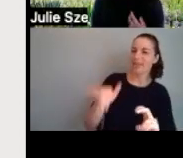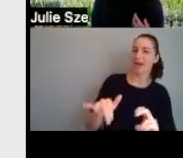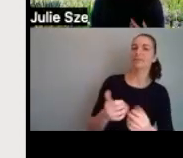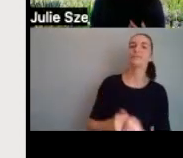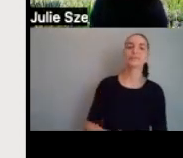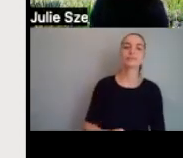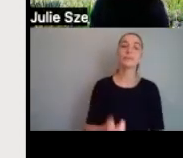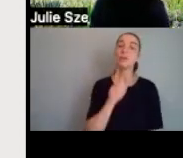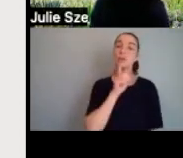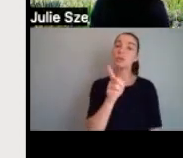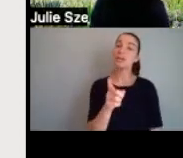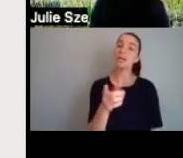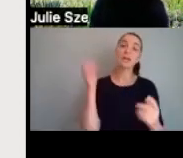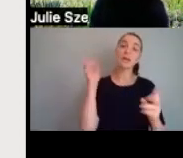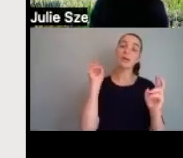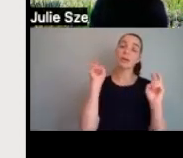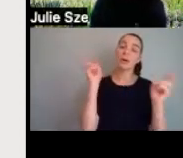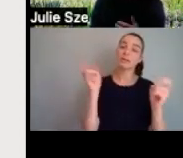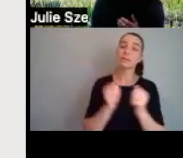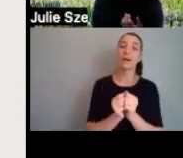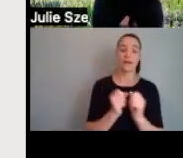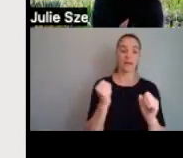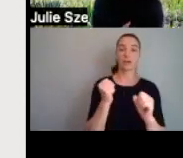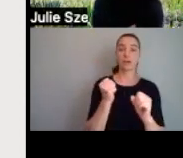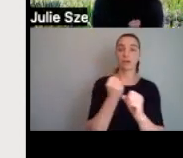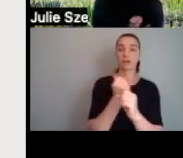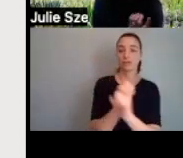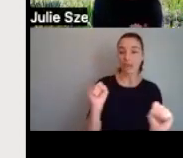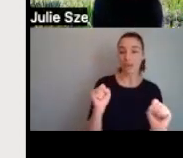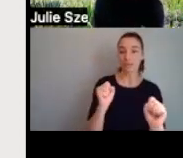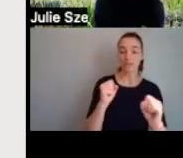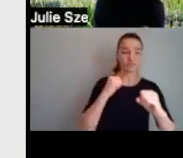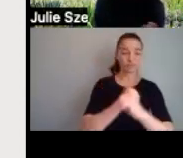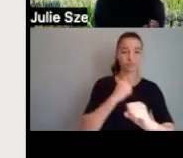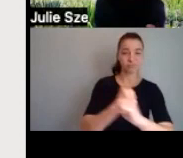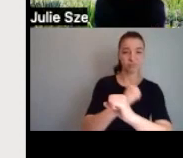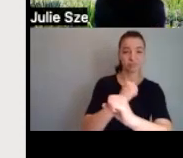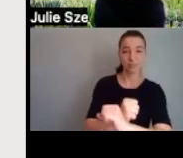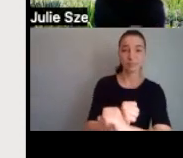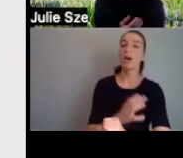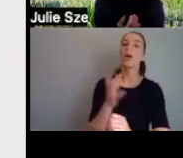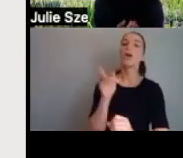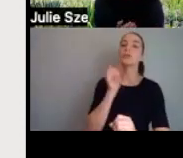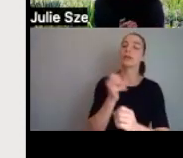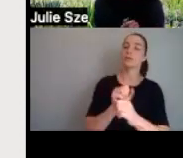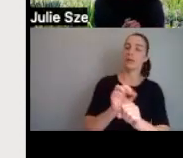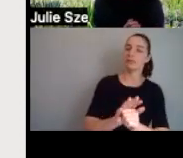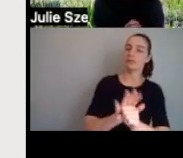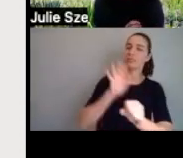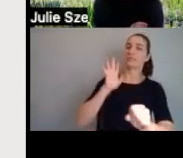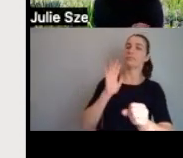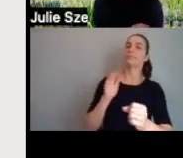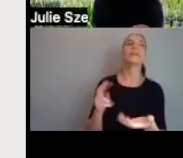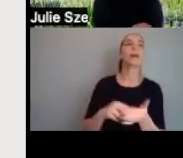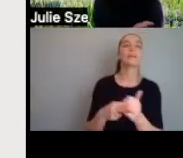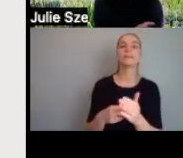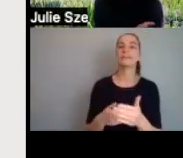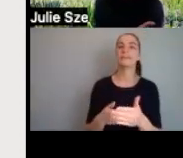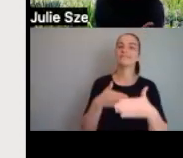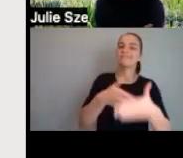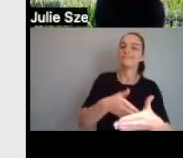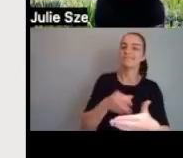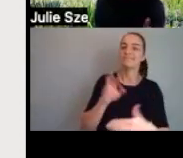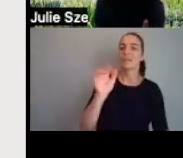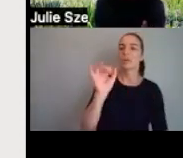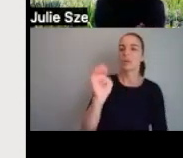critical climate justice focuses on both freedoms, which are negative freedoms, freedoms from things like racial capitalism, settler